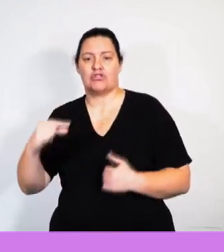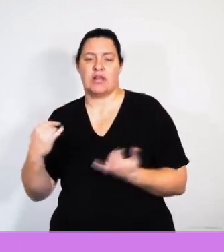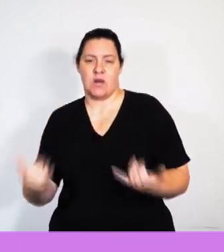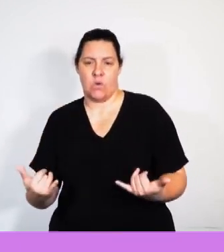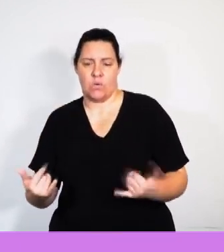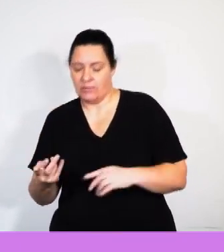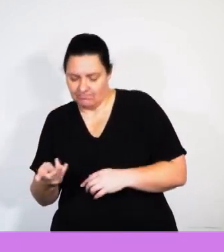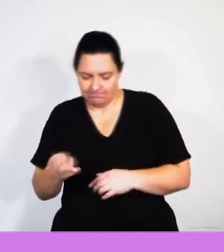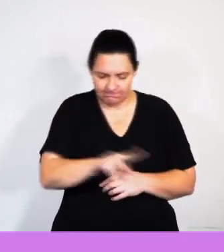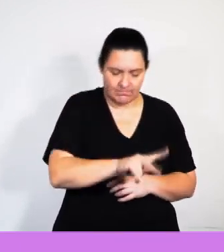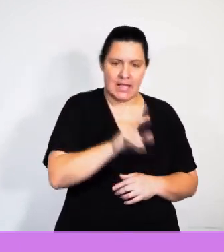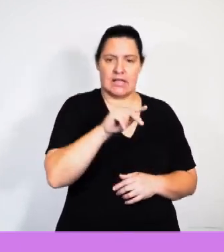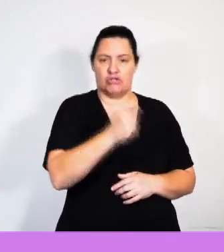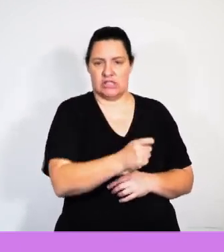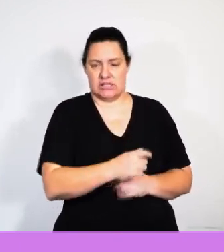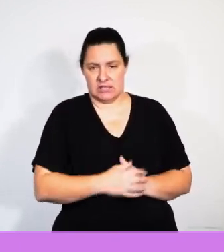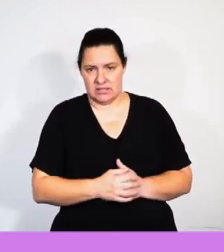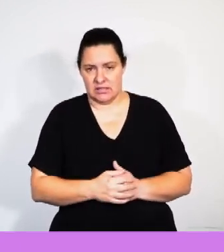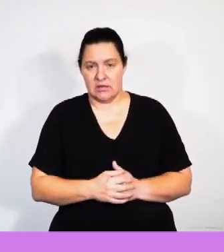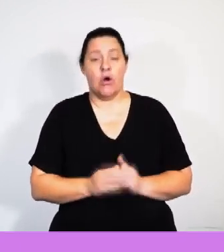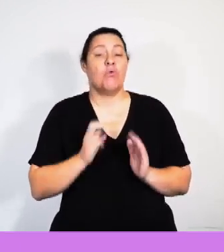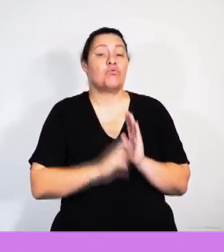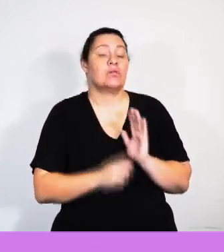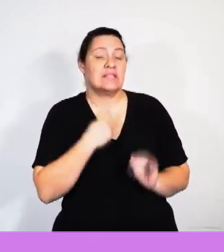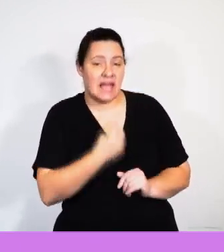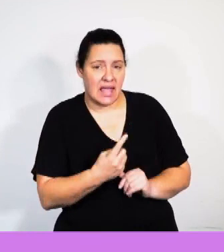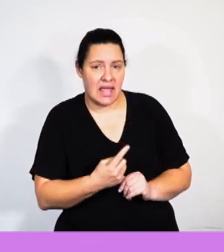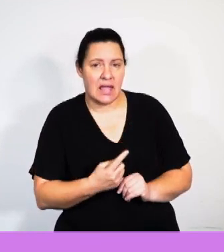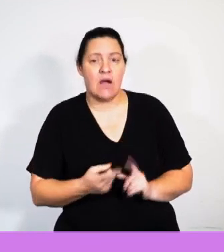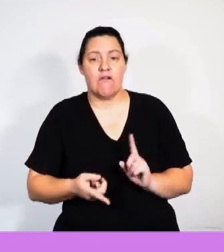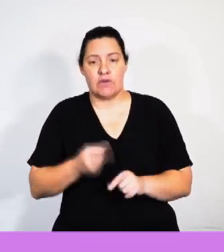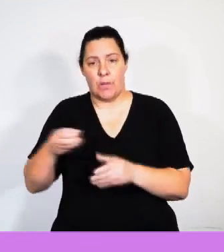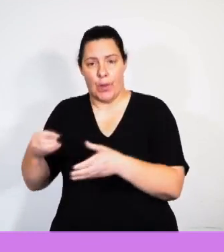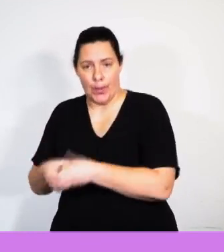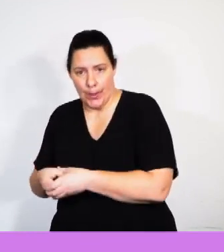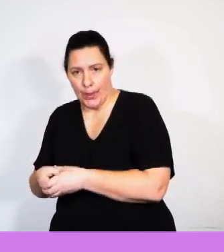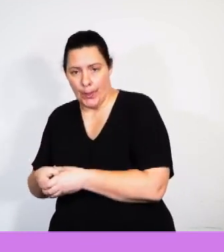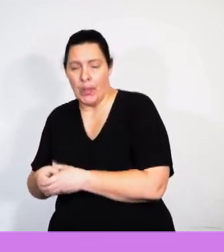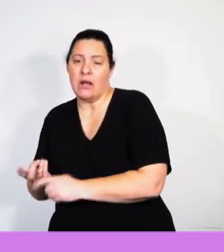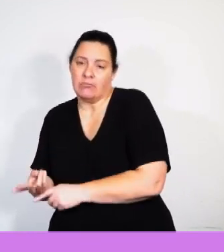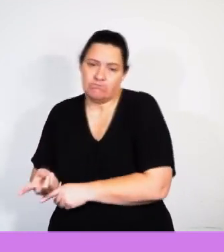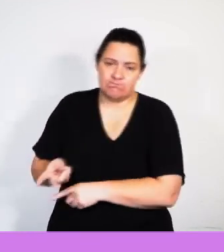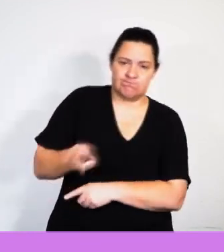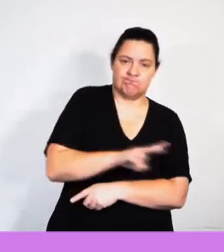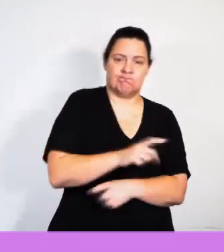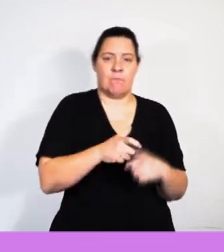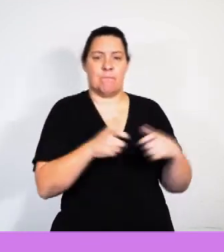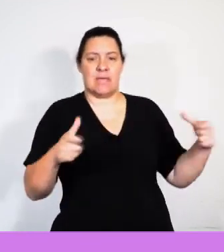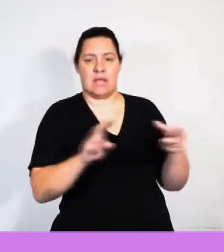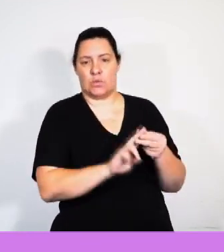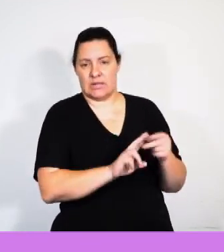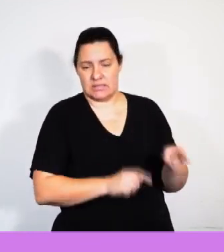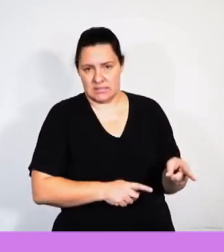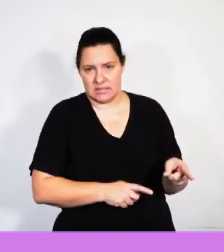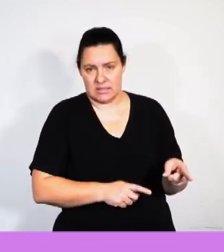to kilograms. And the rule says we are moving from a smaller unit going to